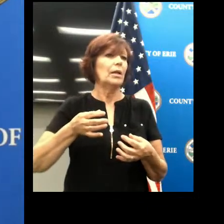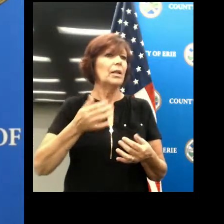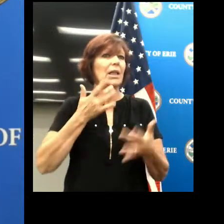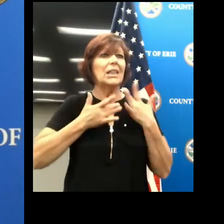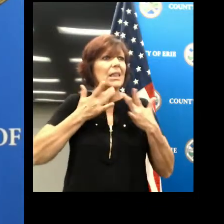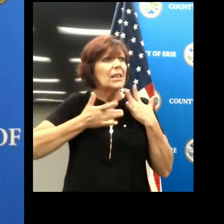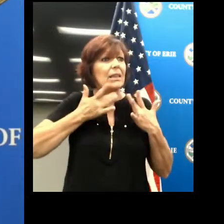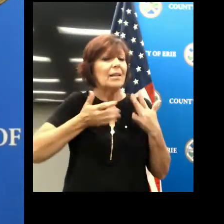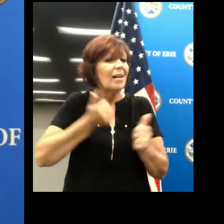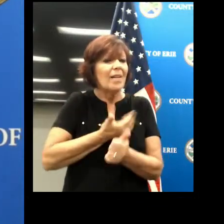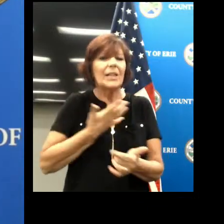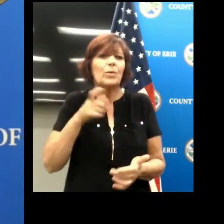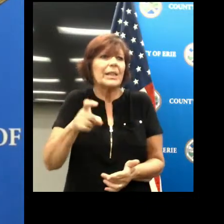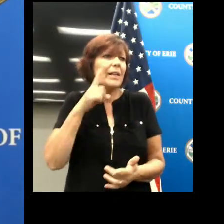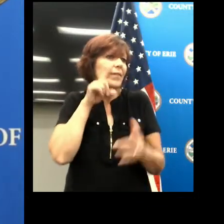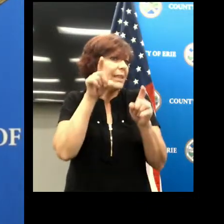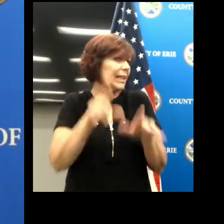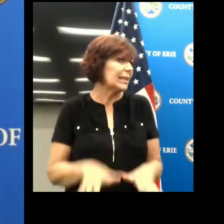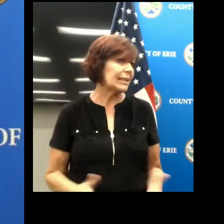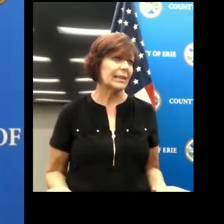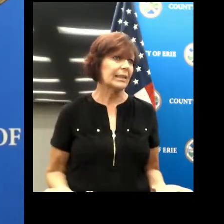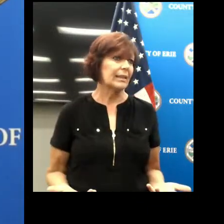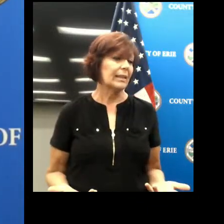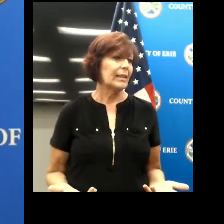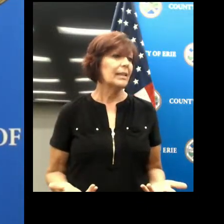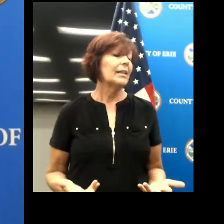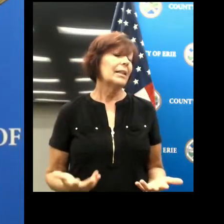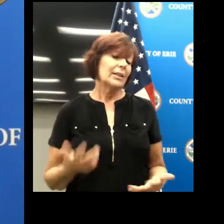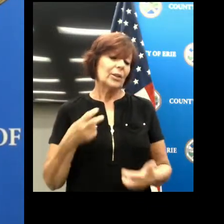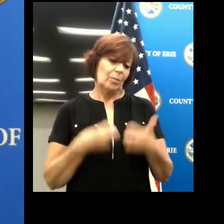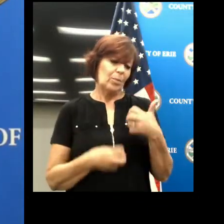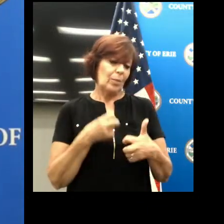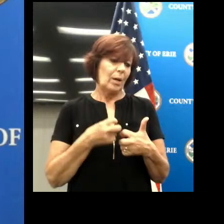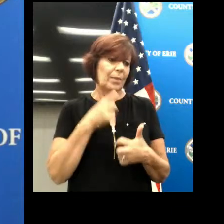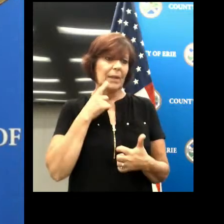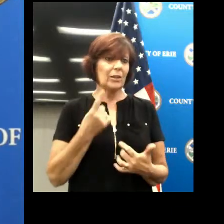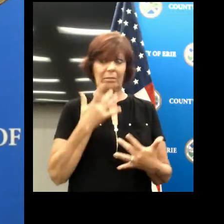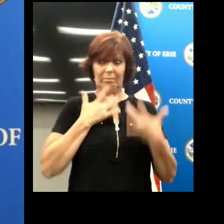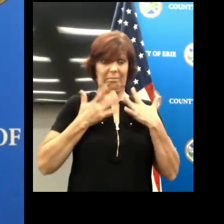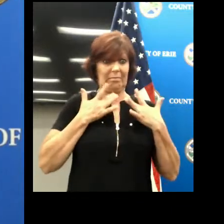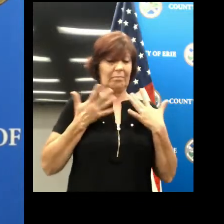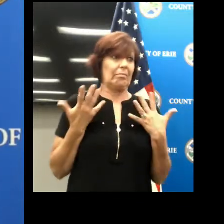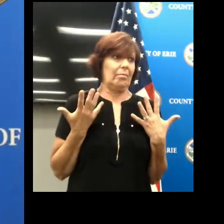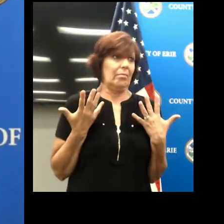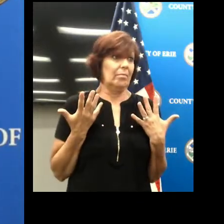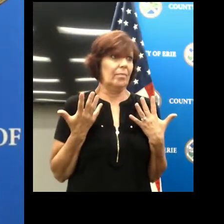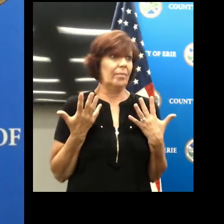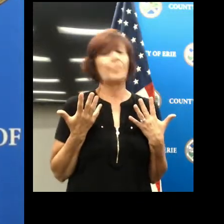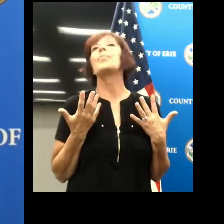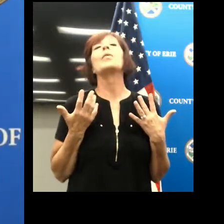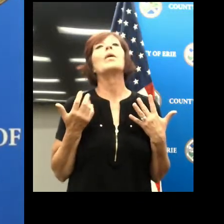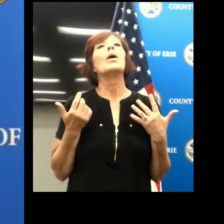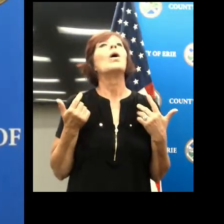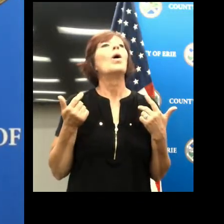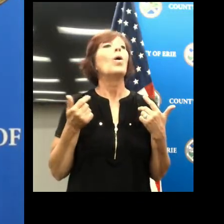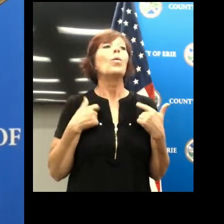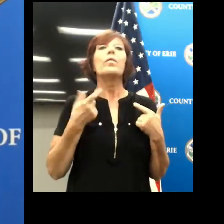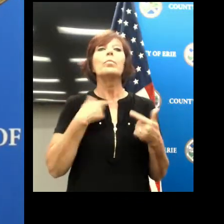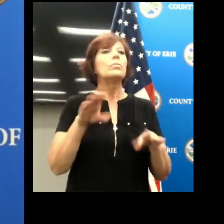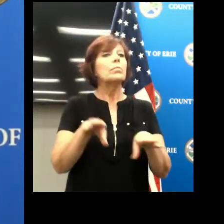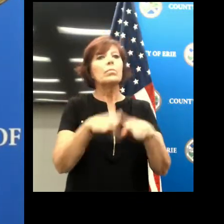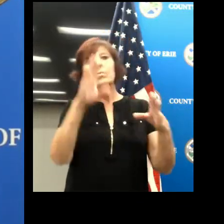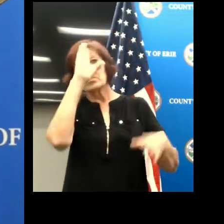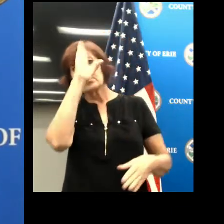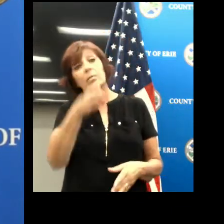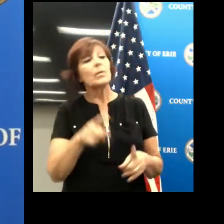everything that we need to run the tests. So the problem, there's a national shortage. So we've been very frank with the schools